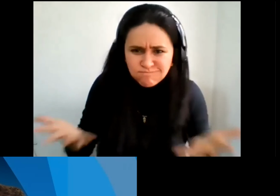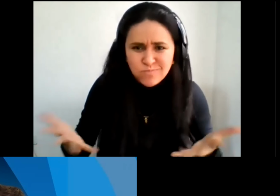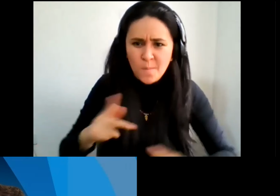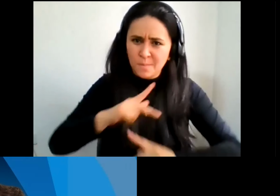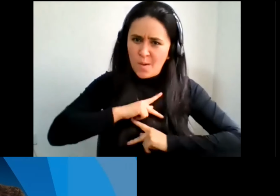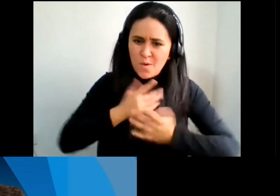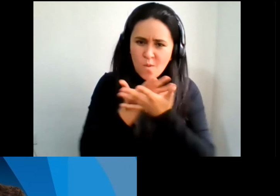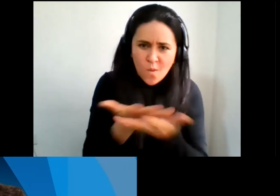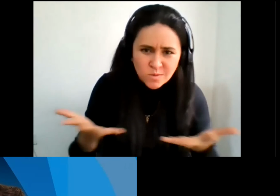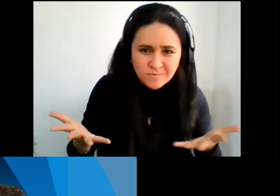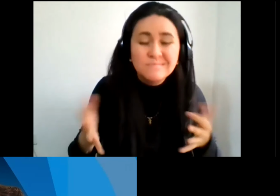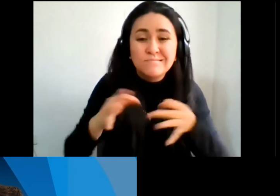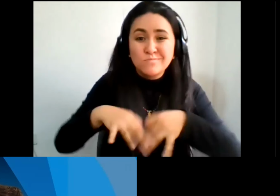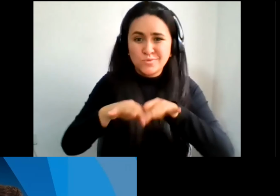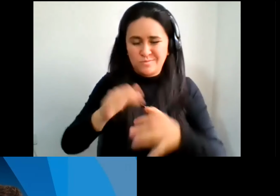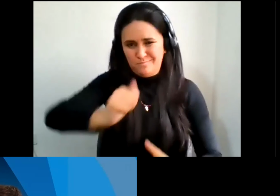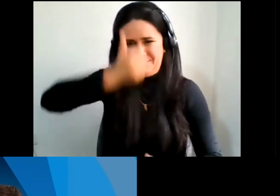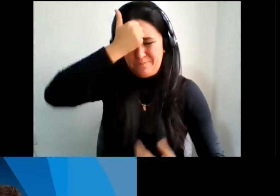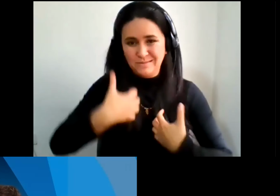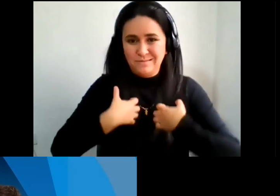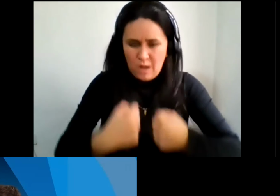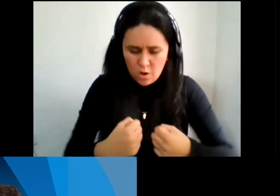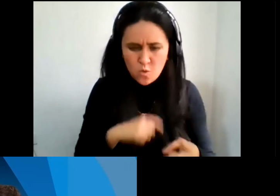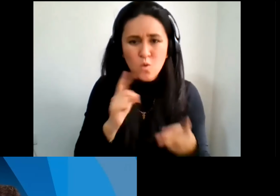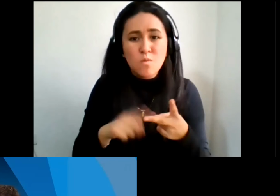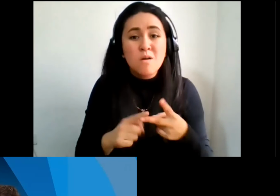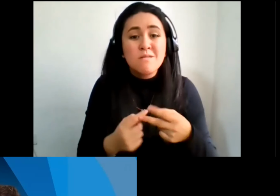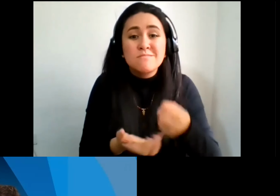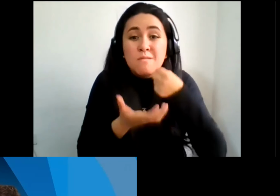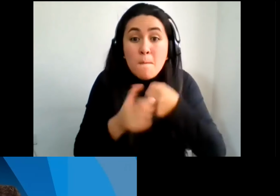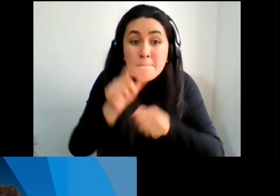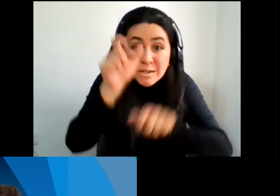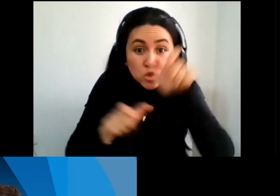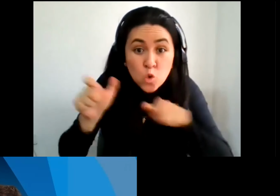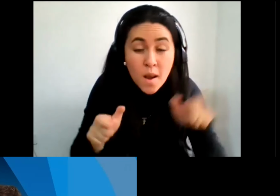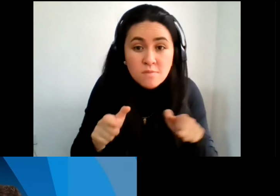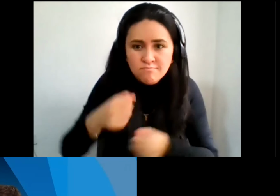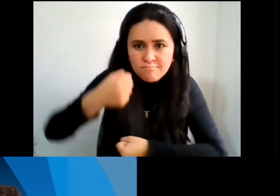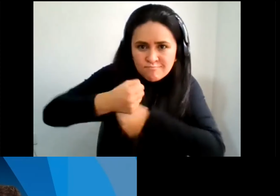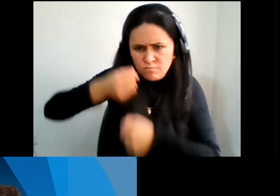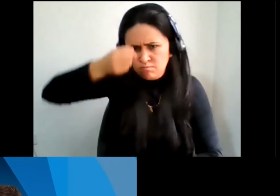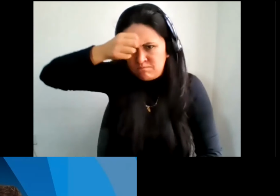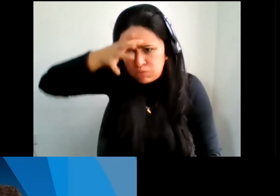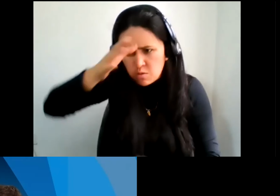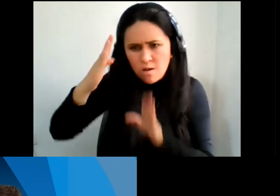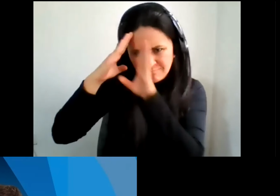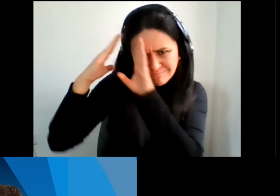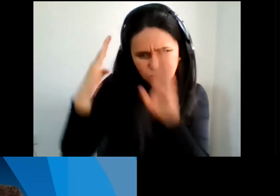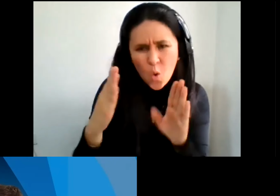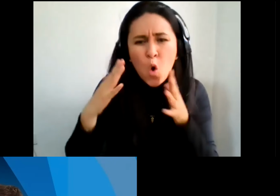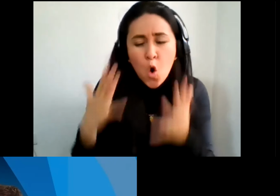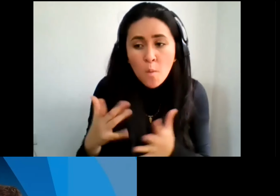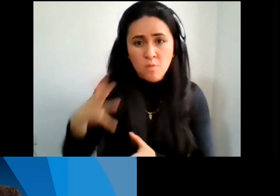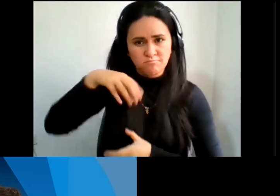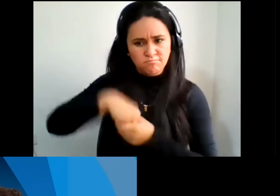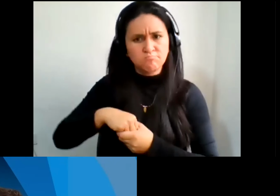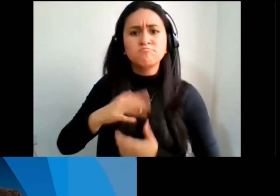to ensure the essential functions, human resources through an analysis